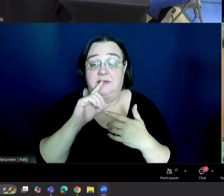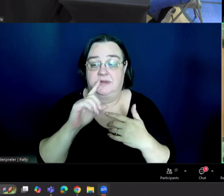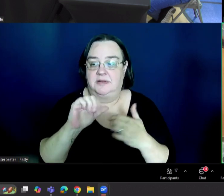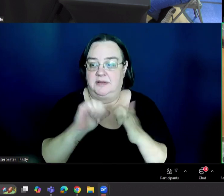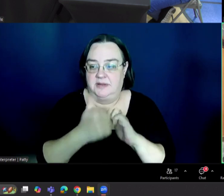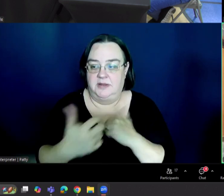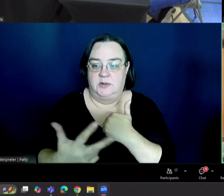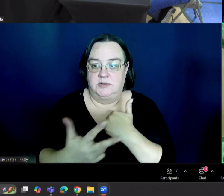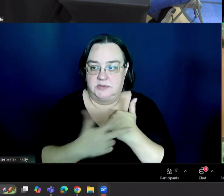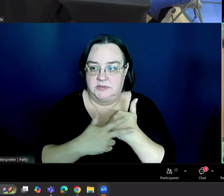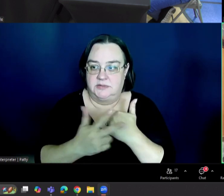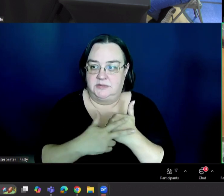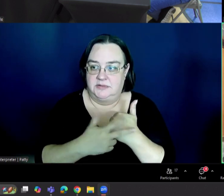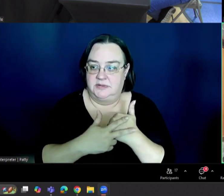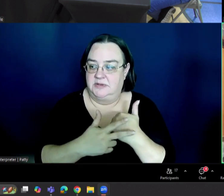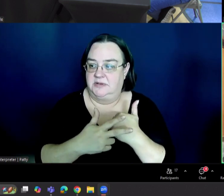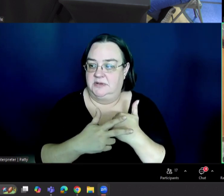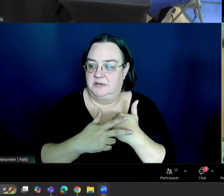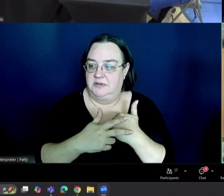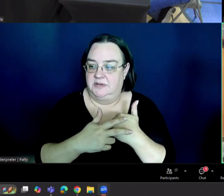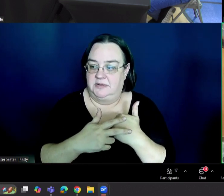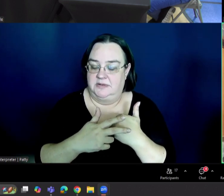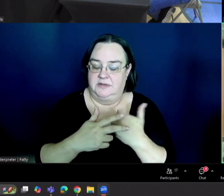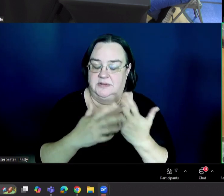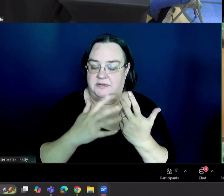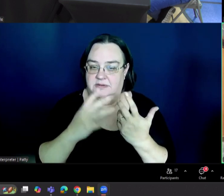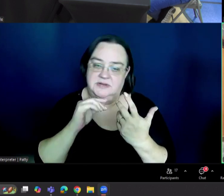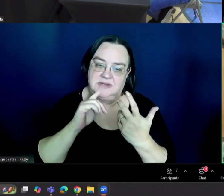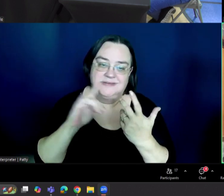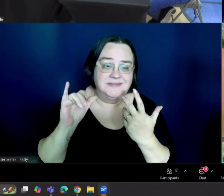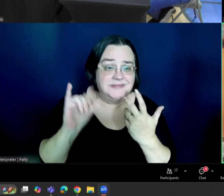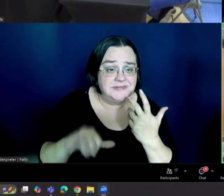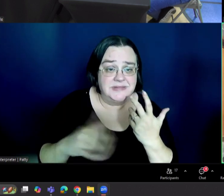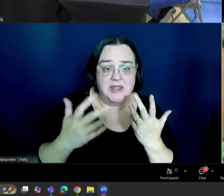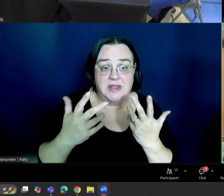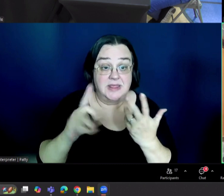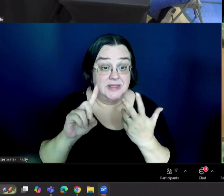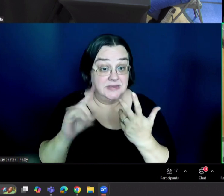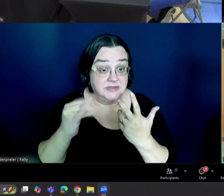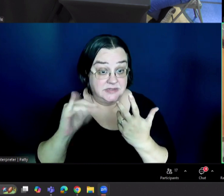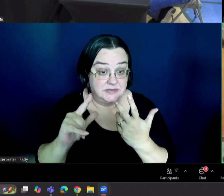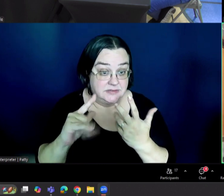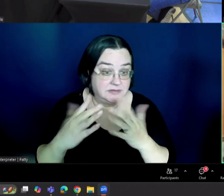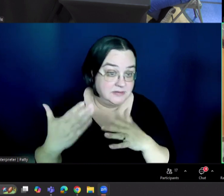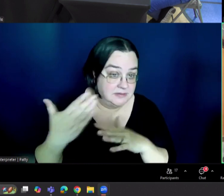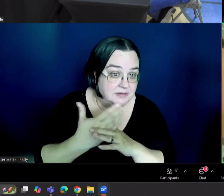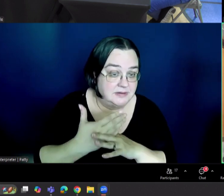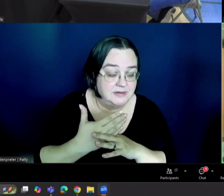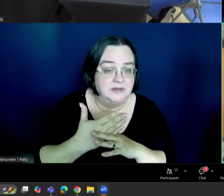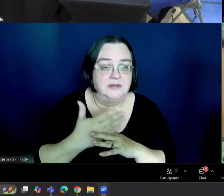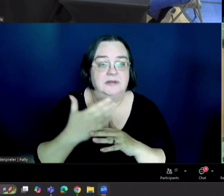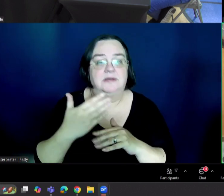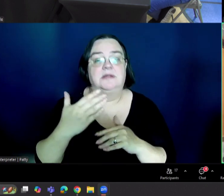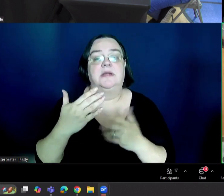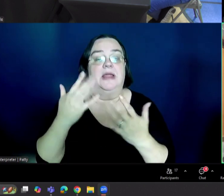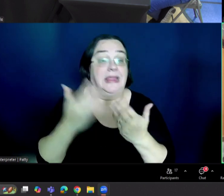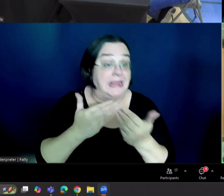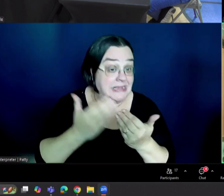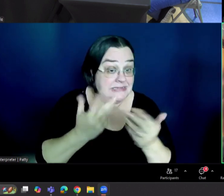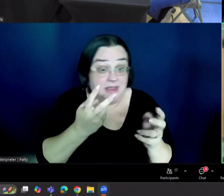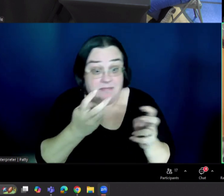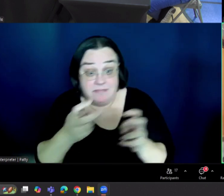stored? Is it is it sort of the digital file that can easily be migrated to another